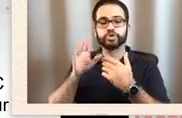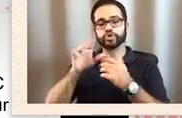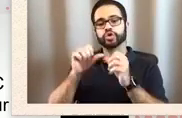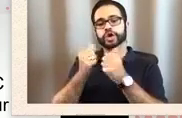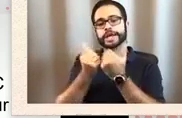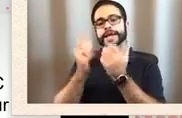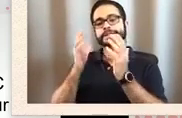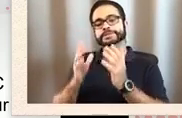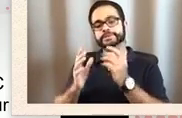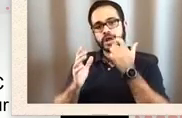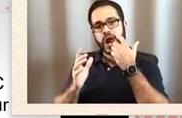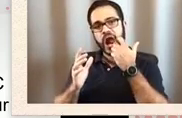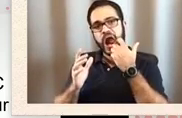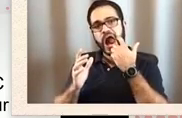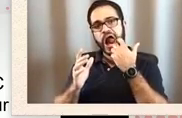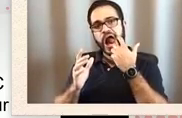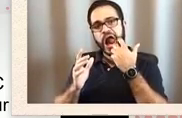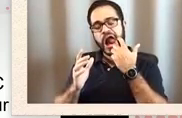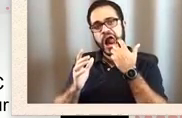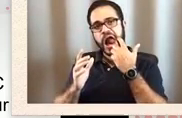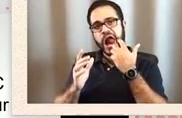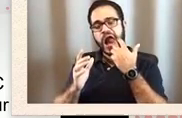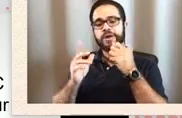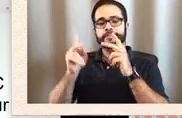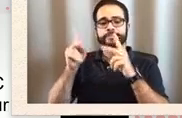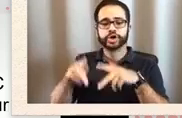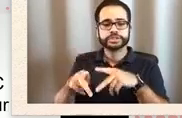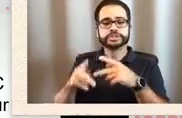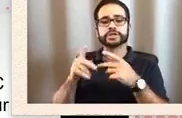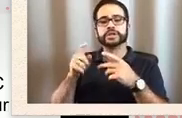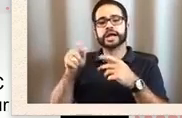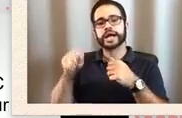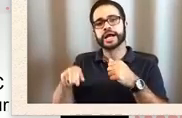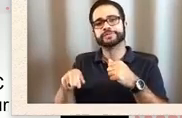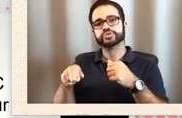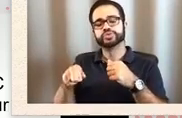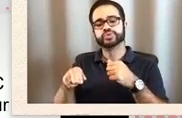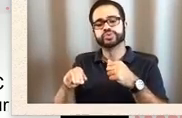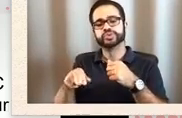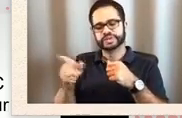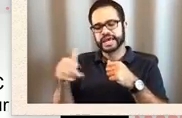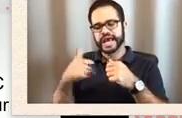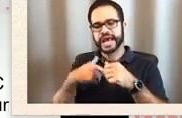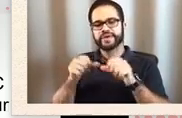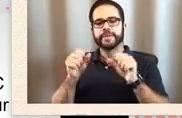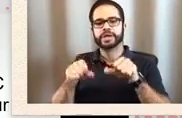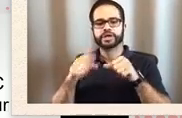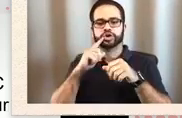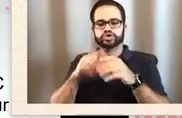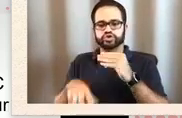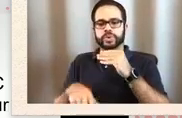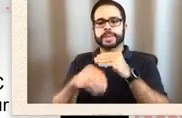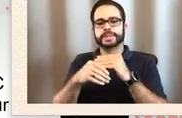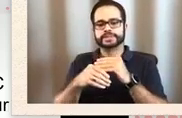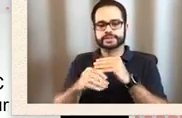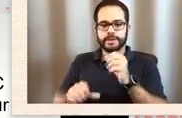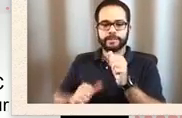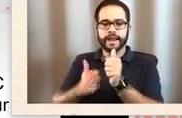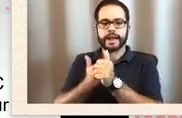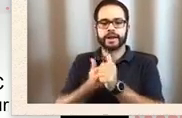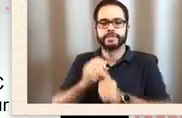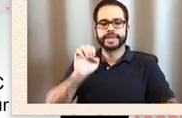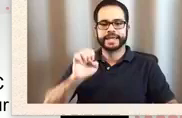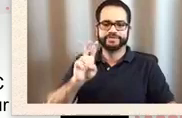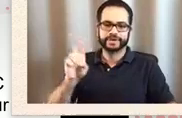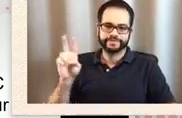the agency with the authorization, or your solo provider, they have the ability to list a backup EVV worker. So let's